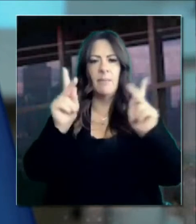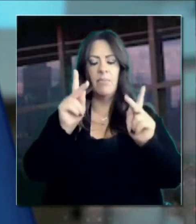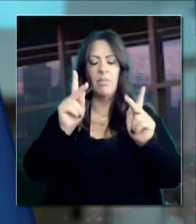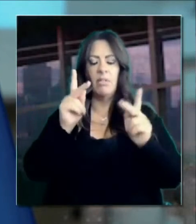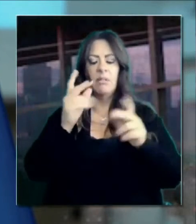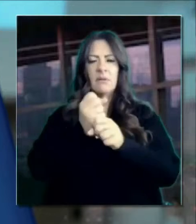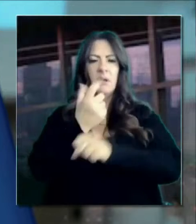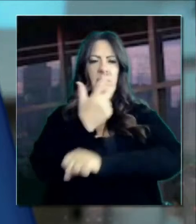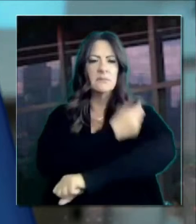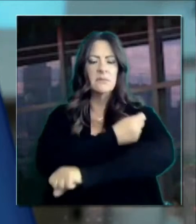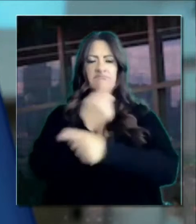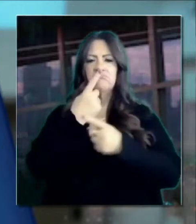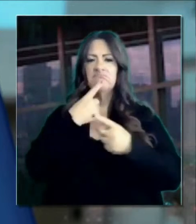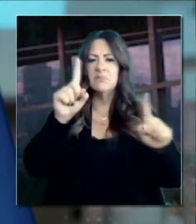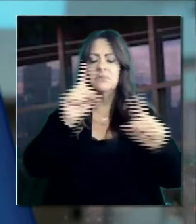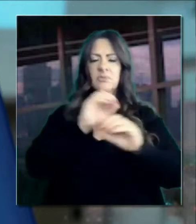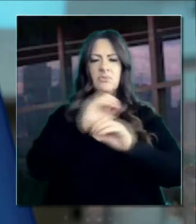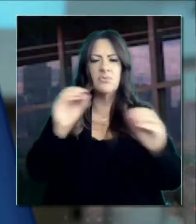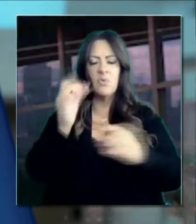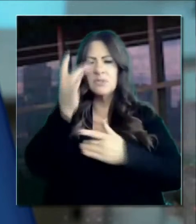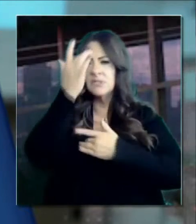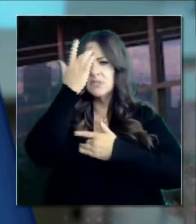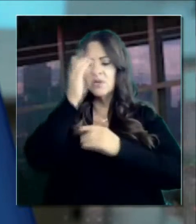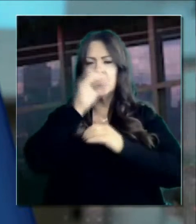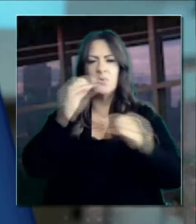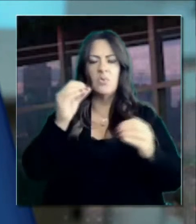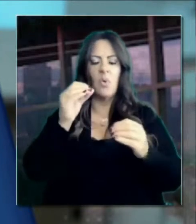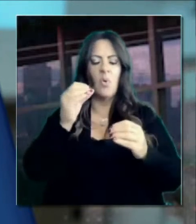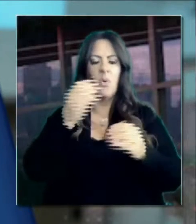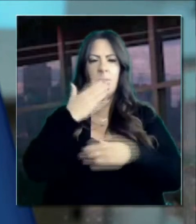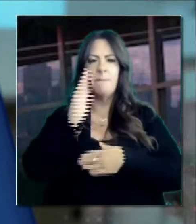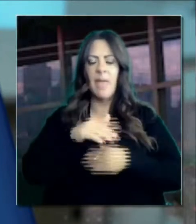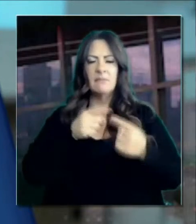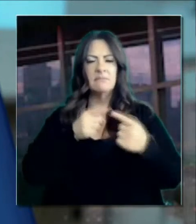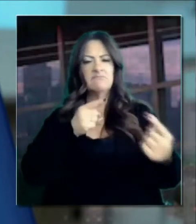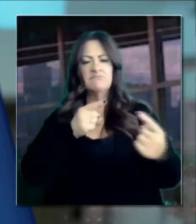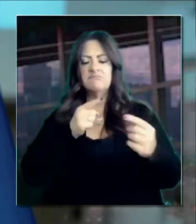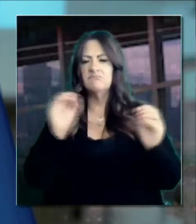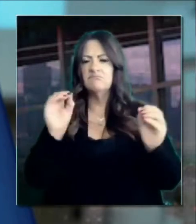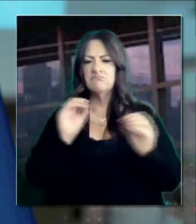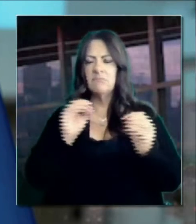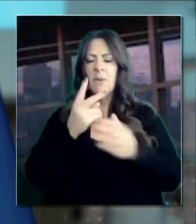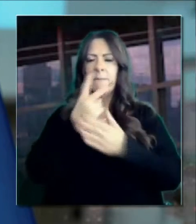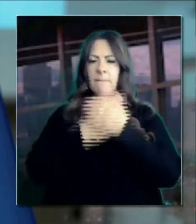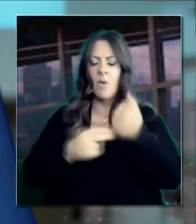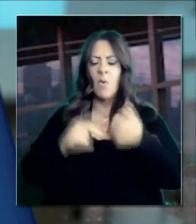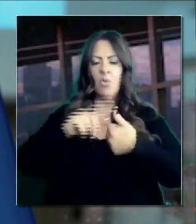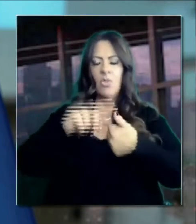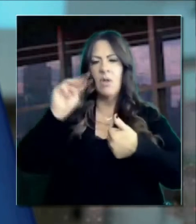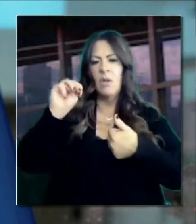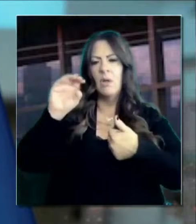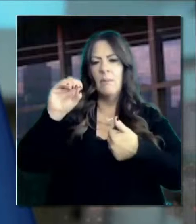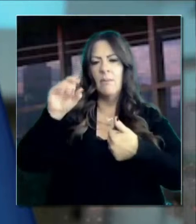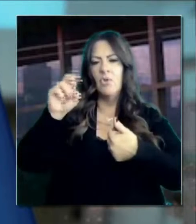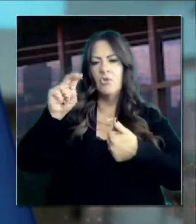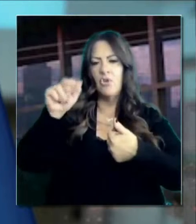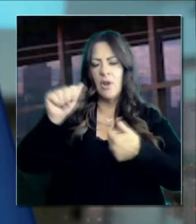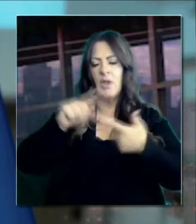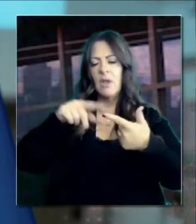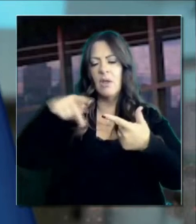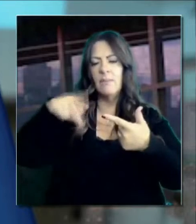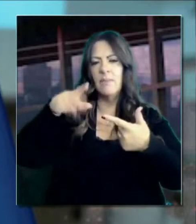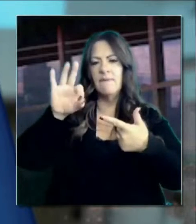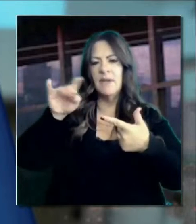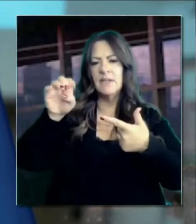successfully and without any significant reactions receive both the Moderna and the Pfizer vaccines. We believe